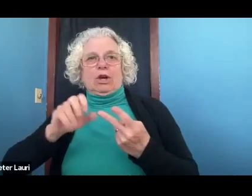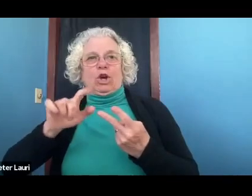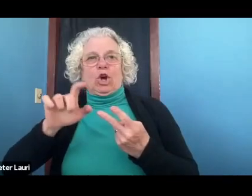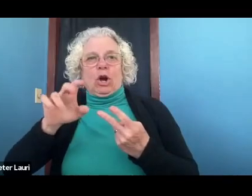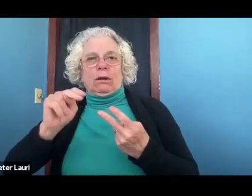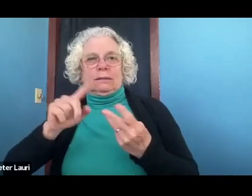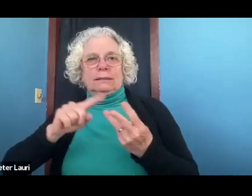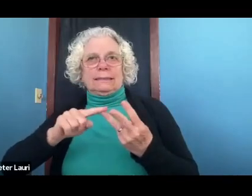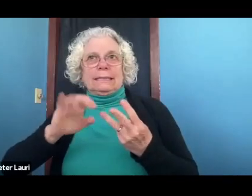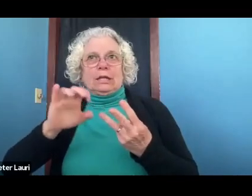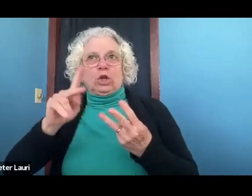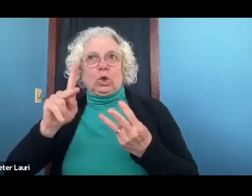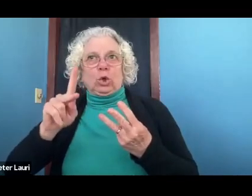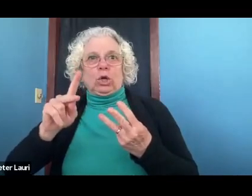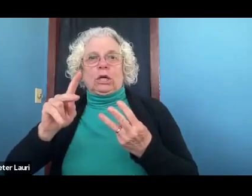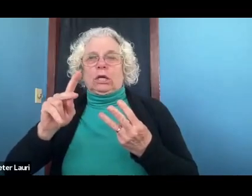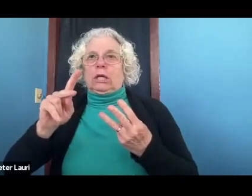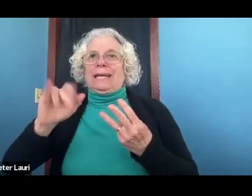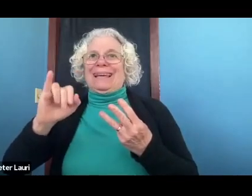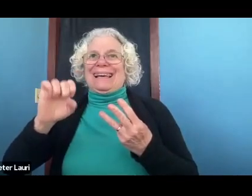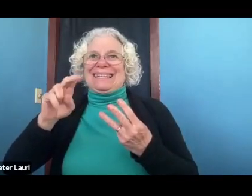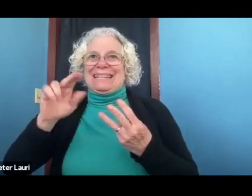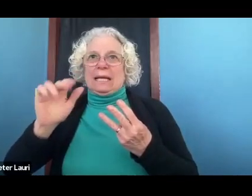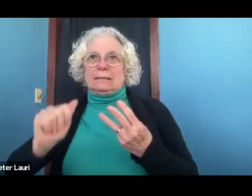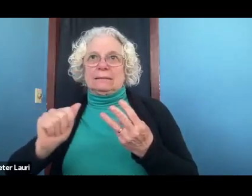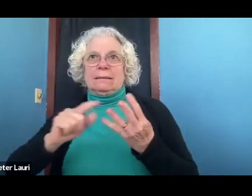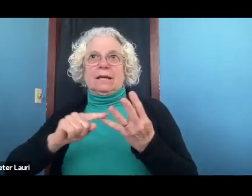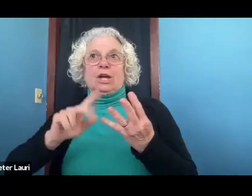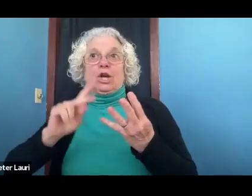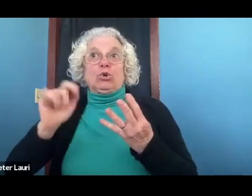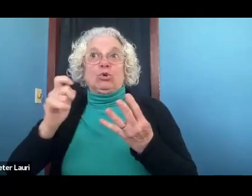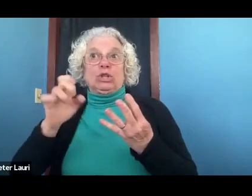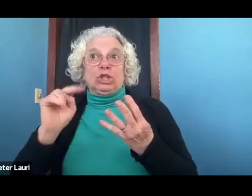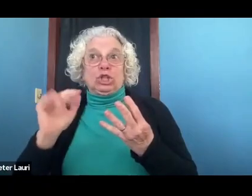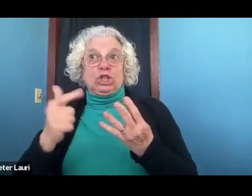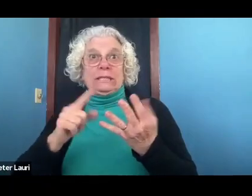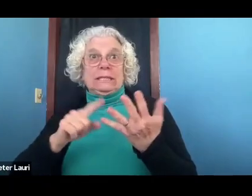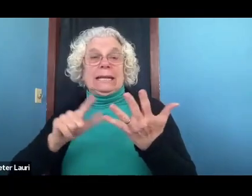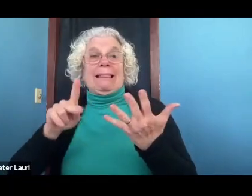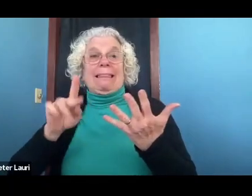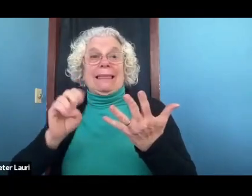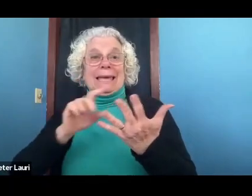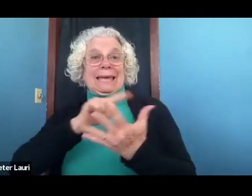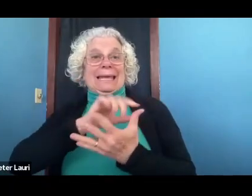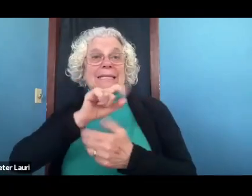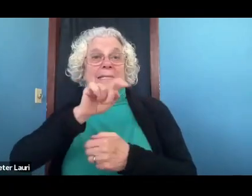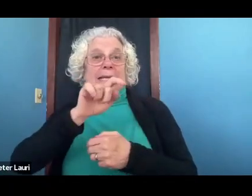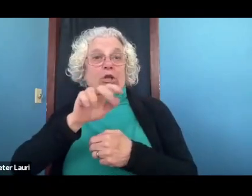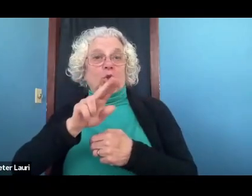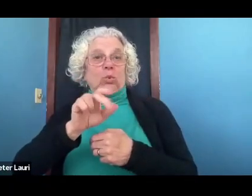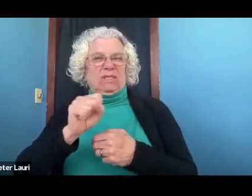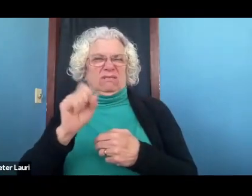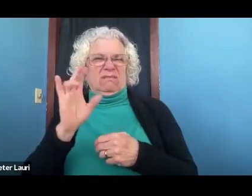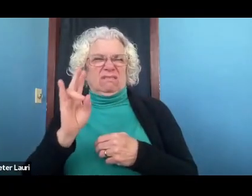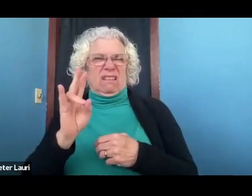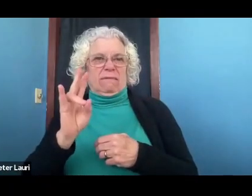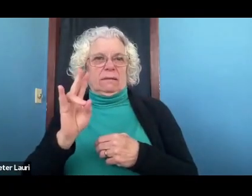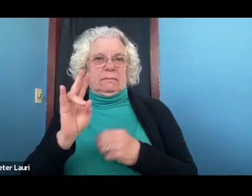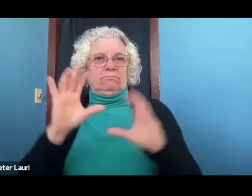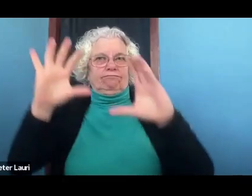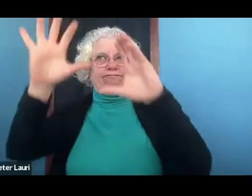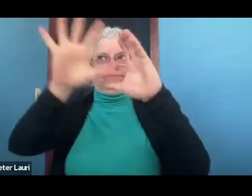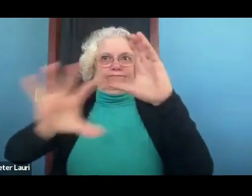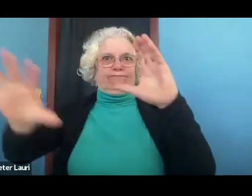Cook, Itasca, Koochiching, Lake, and St. Louis. So I'm going to now take a moment